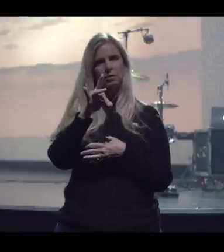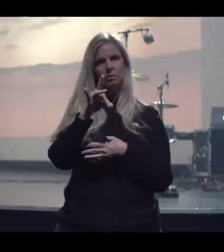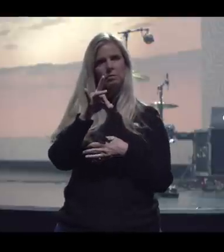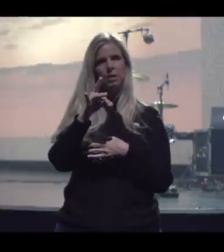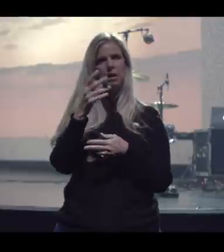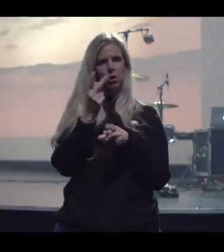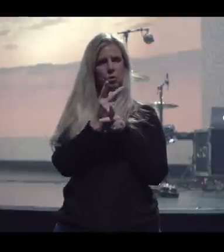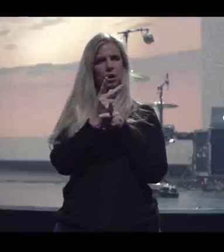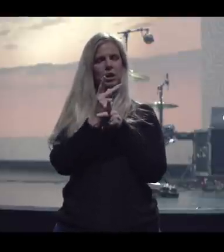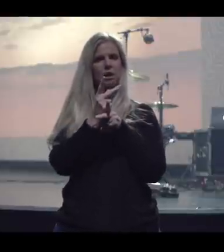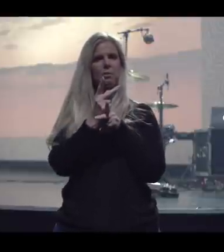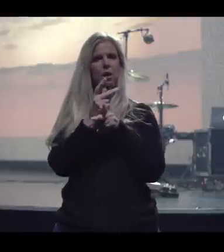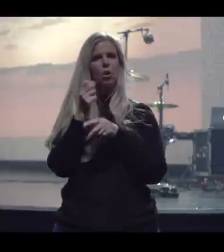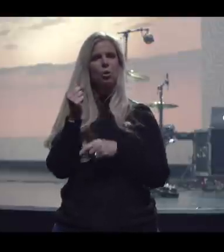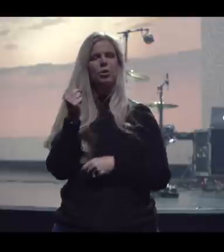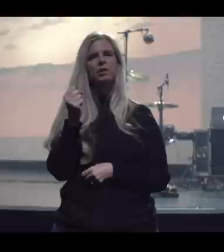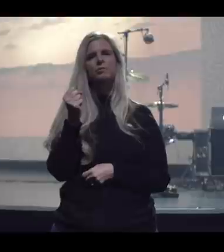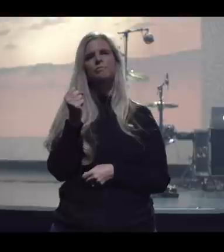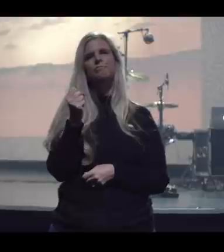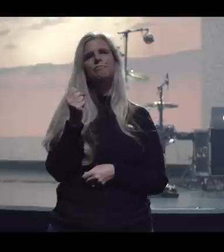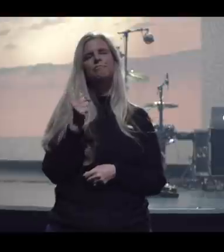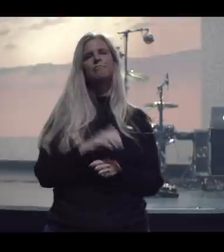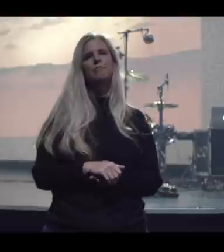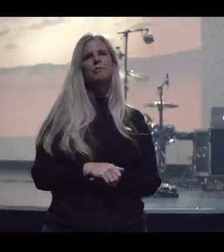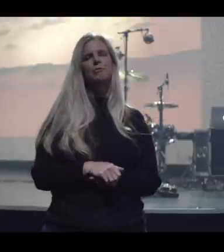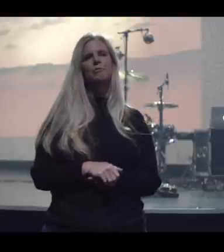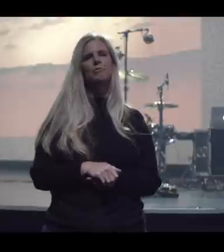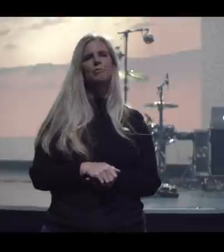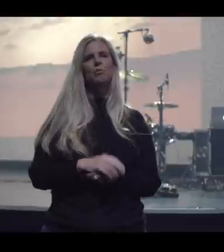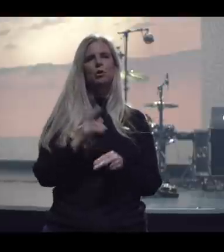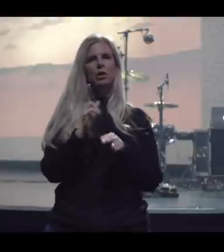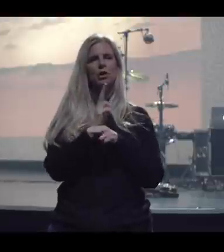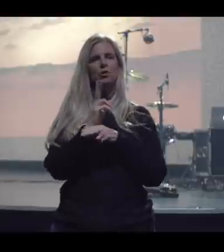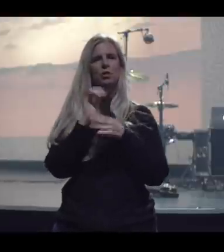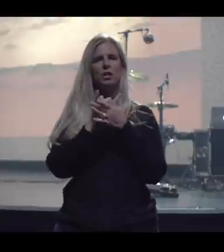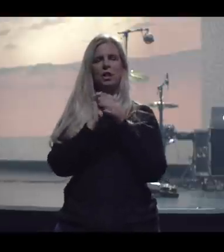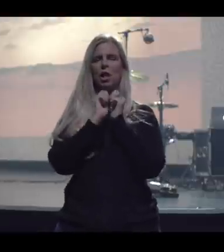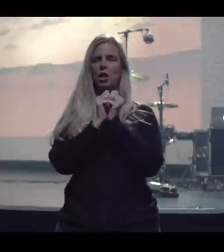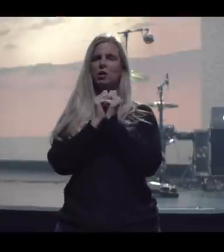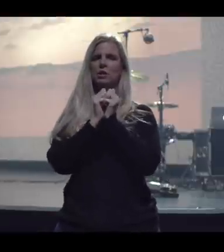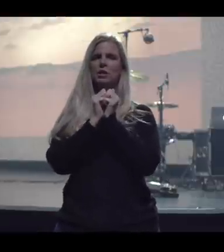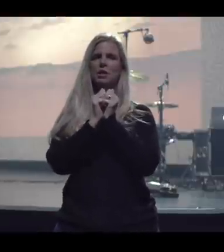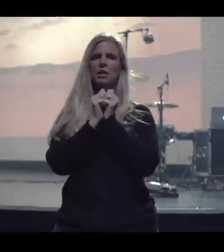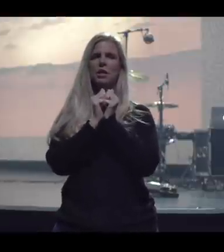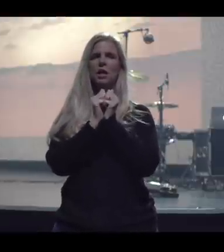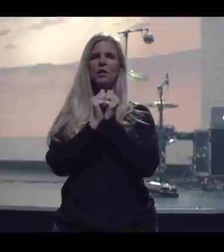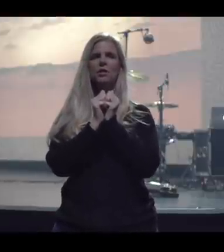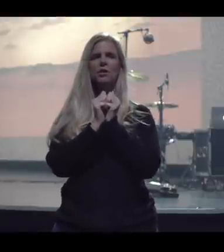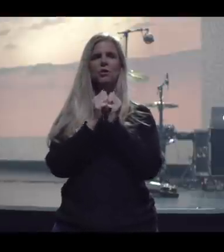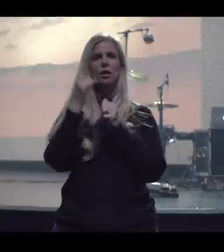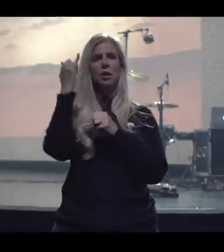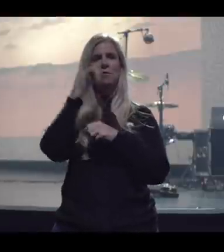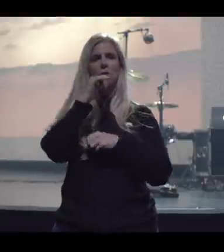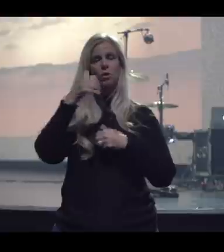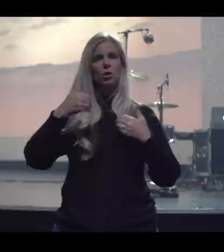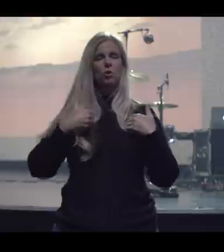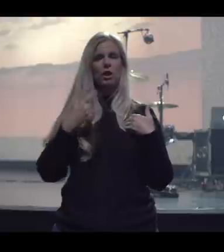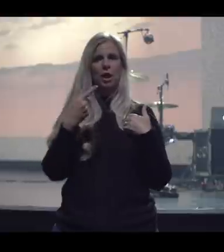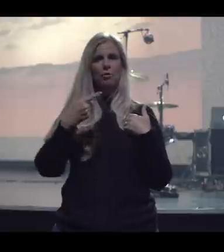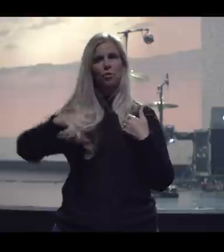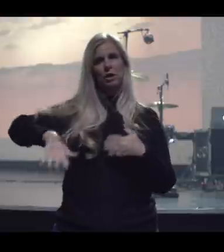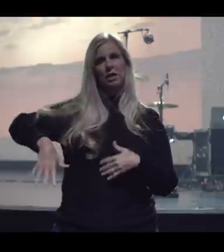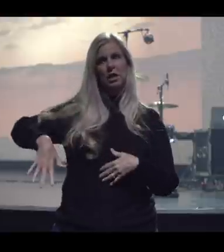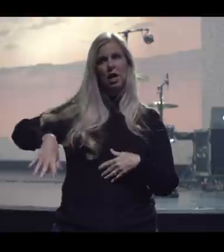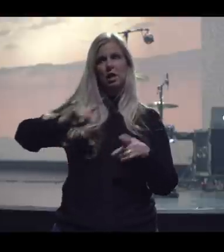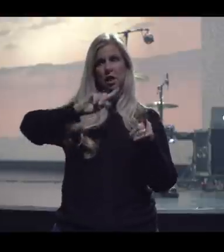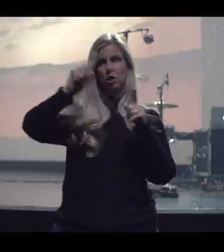Don't open them just yet, because we're going to take it all together. If you didn't get one, we want to give you some time to go back to the back of the room and get